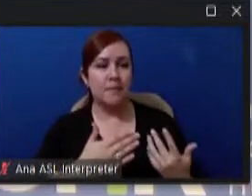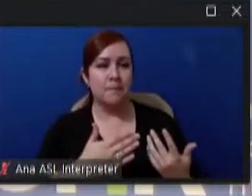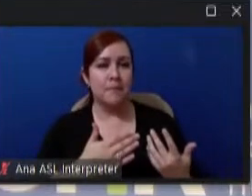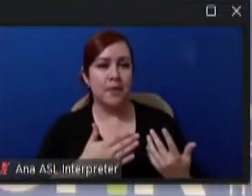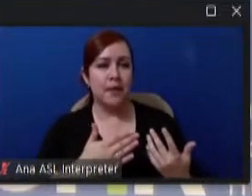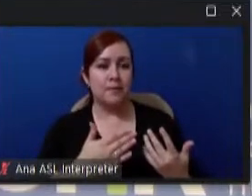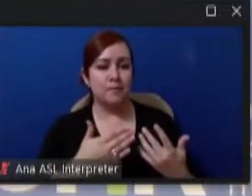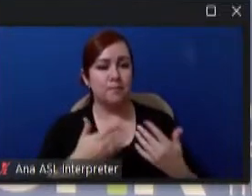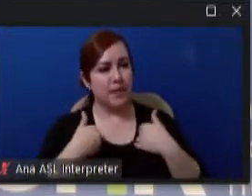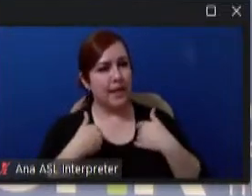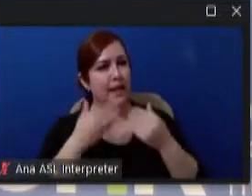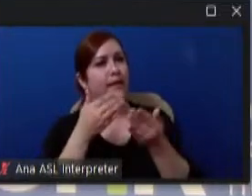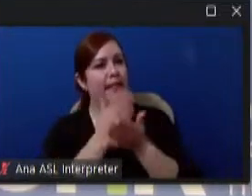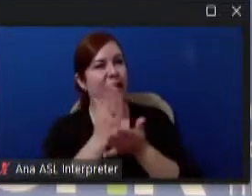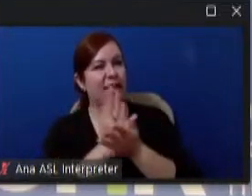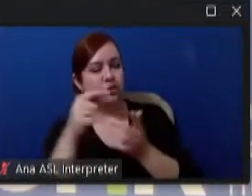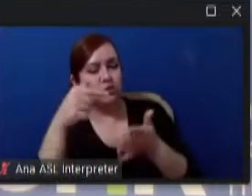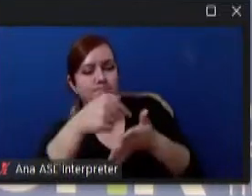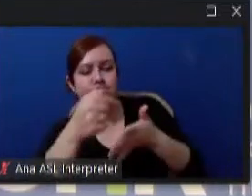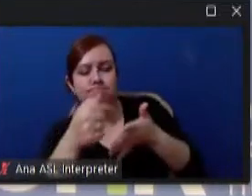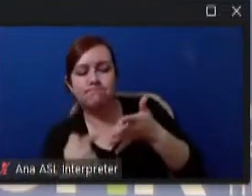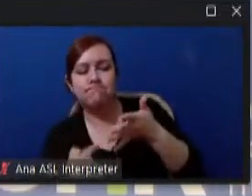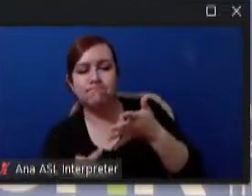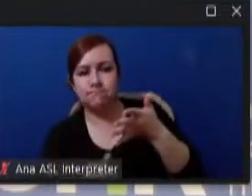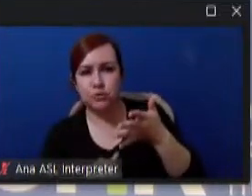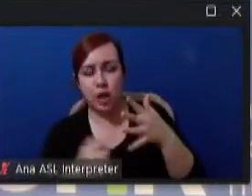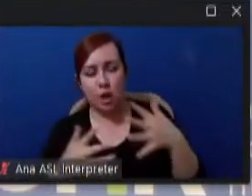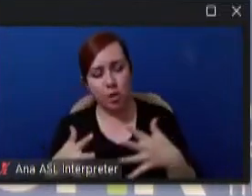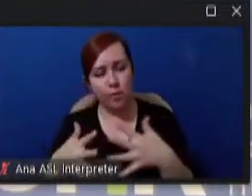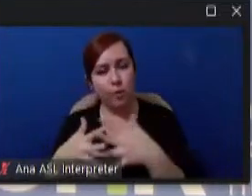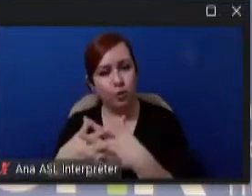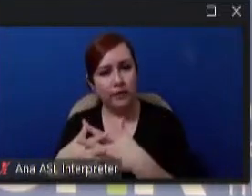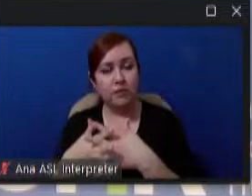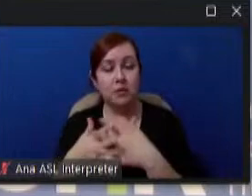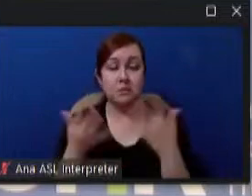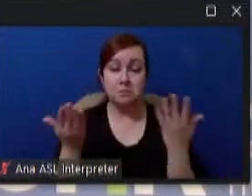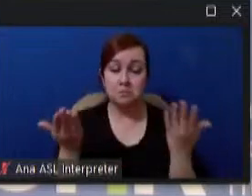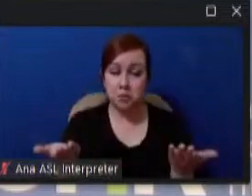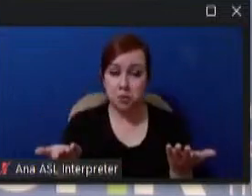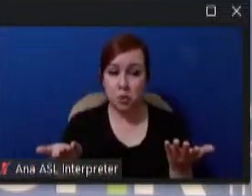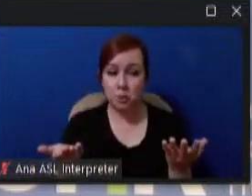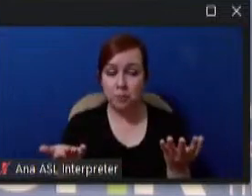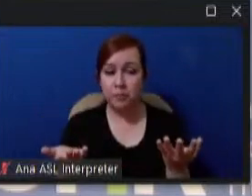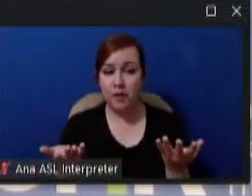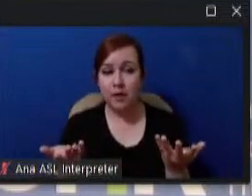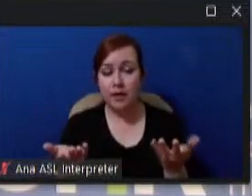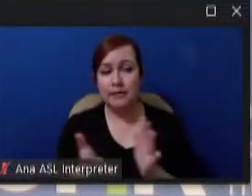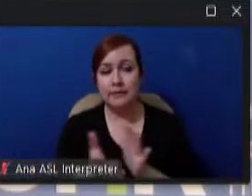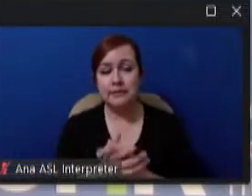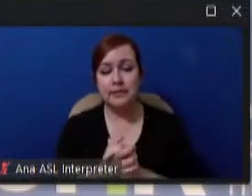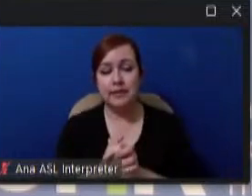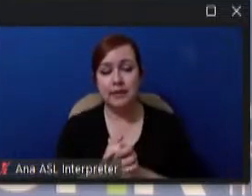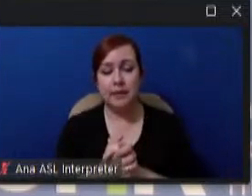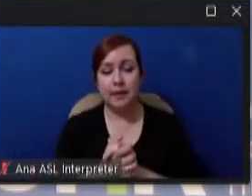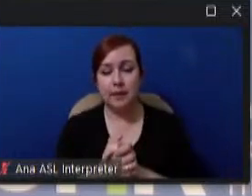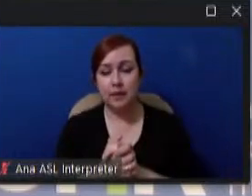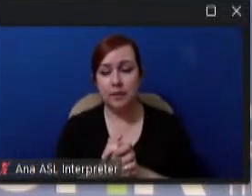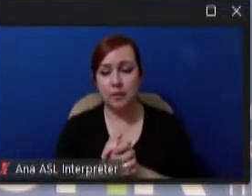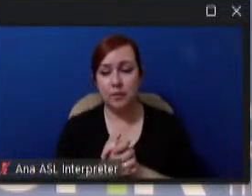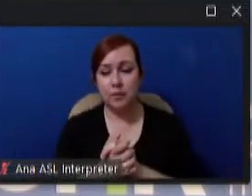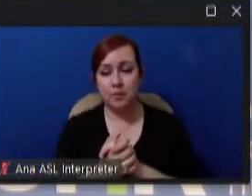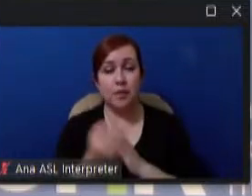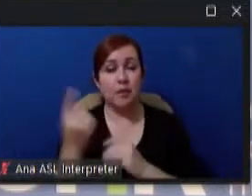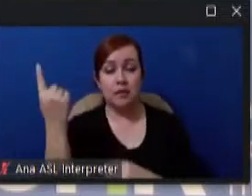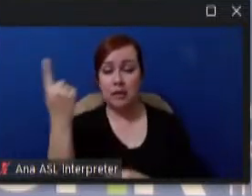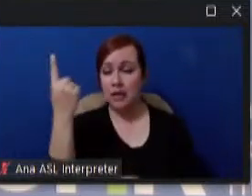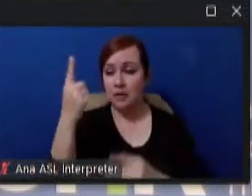to exercise those very rights. Without further ado, I